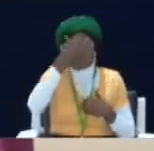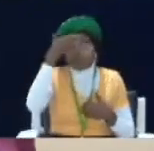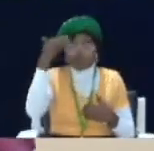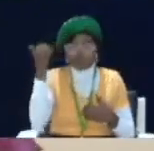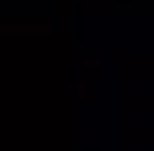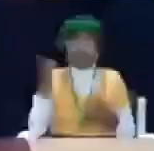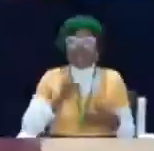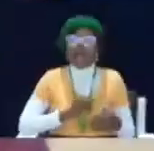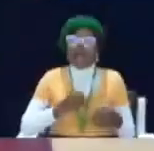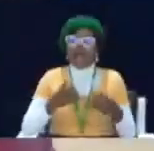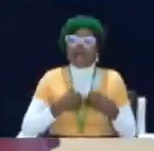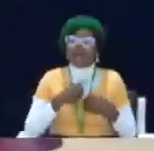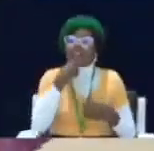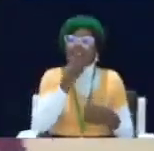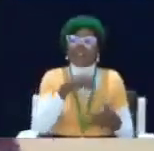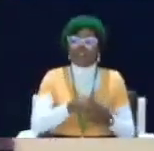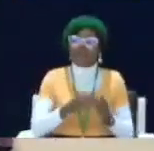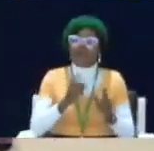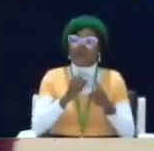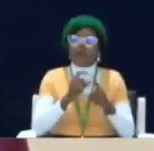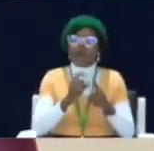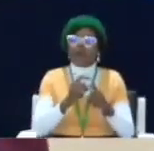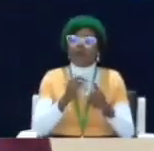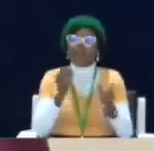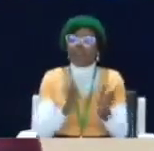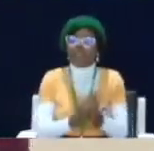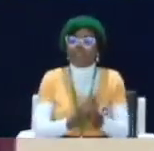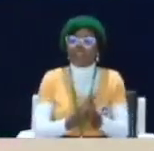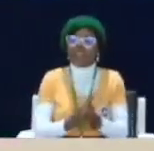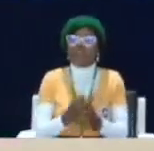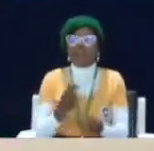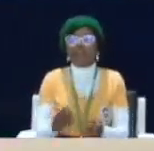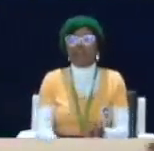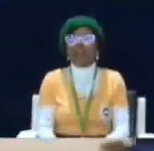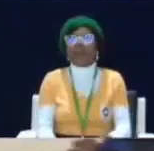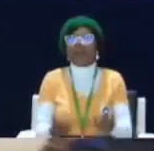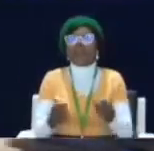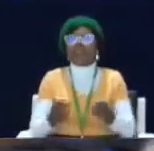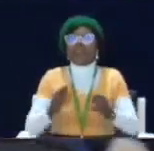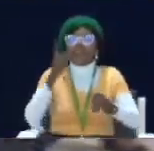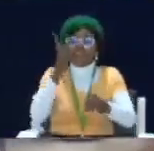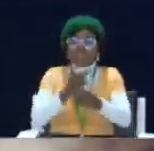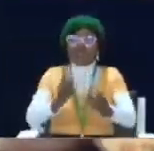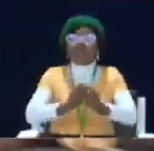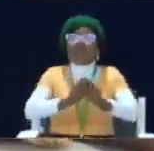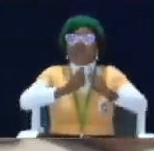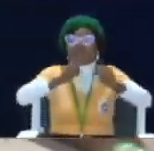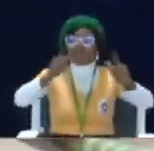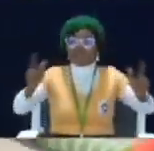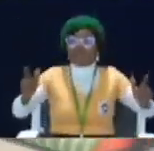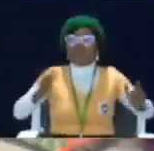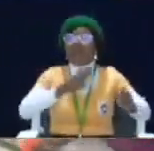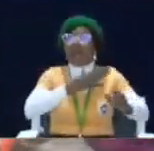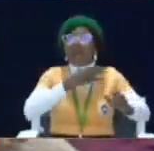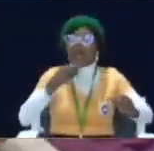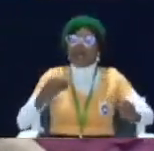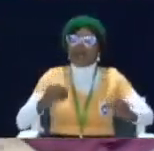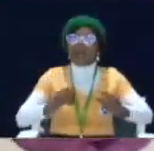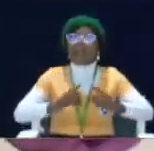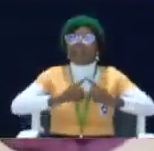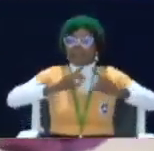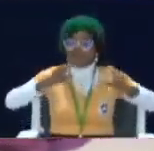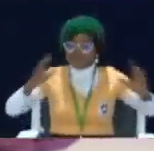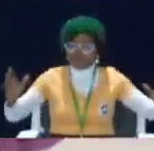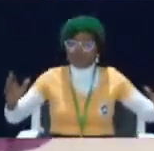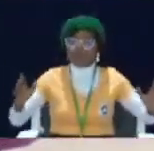I have said in my word that hell keeps expanding and enlarging herself.